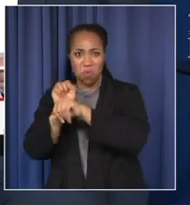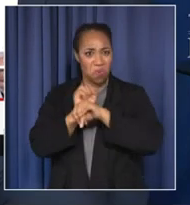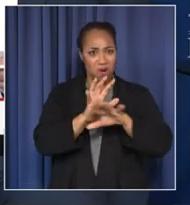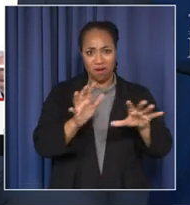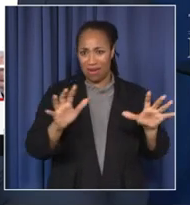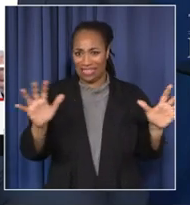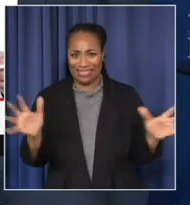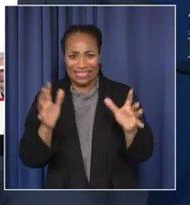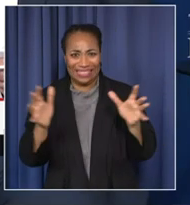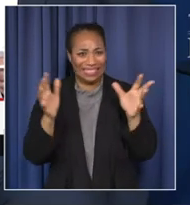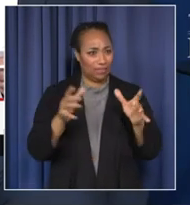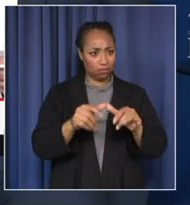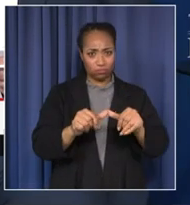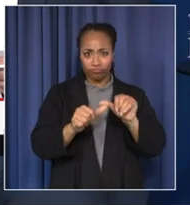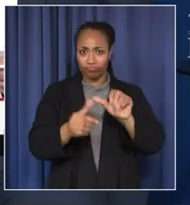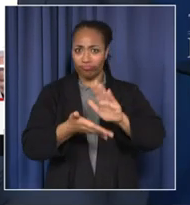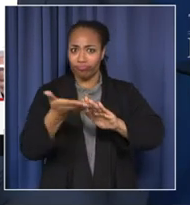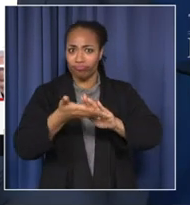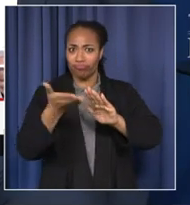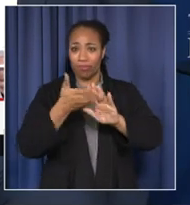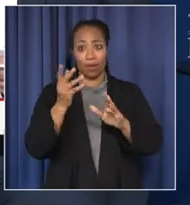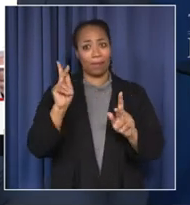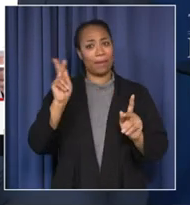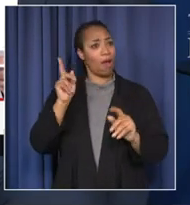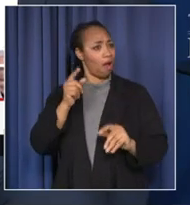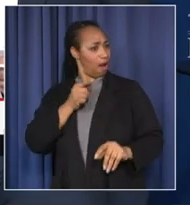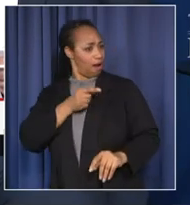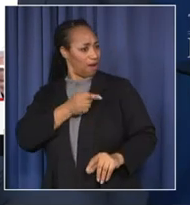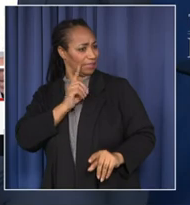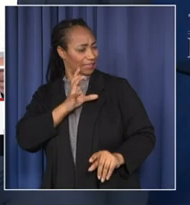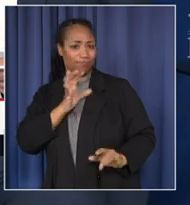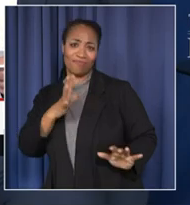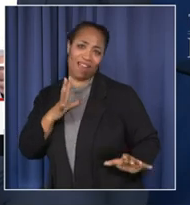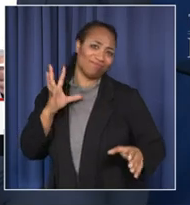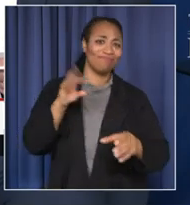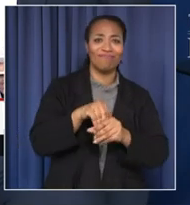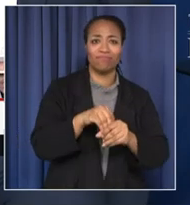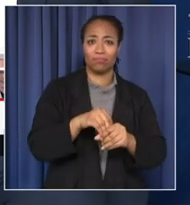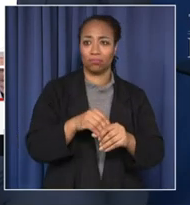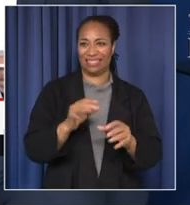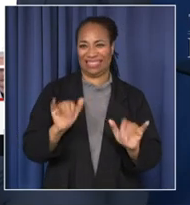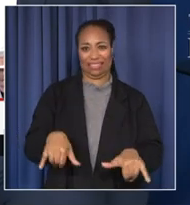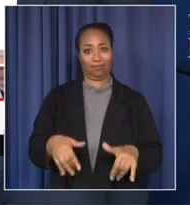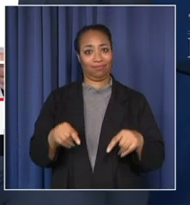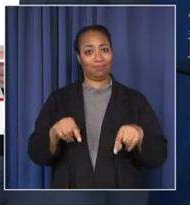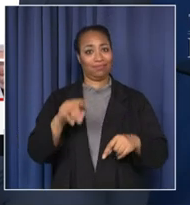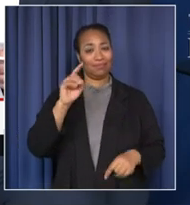and affordability, housing affordability is like the number one thing on their list.